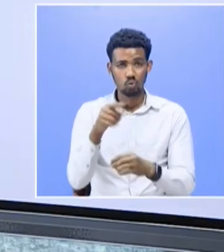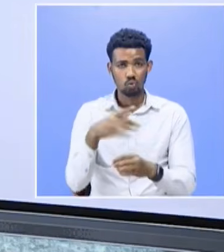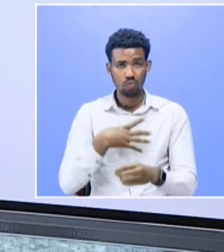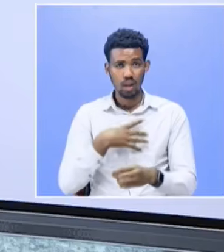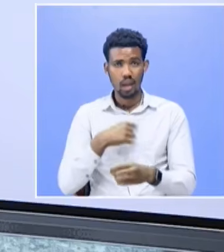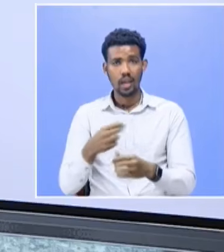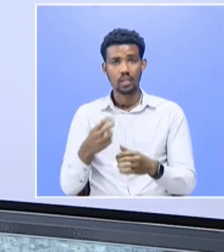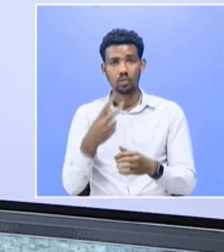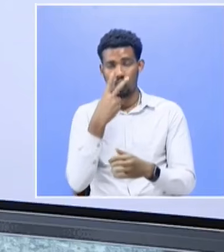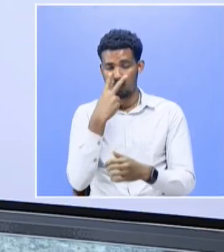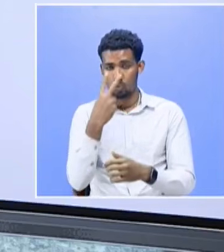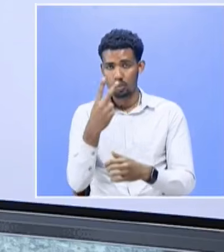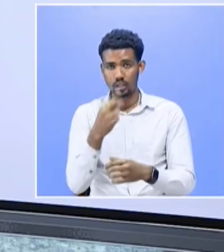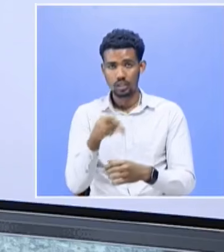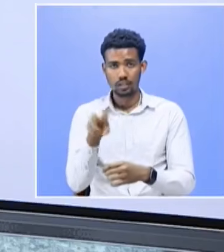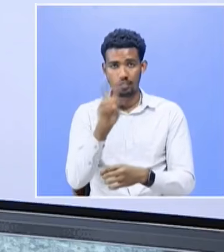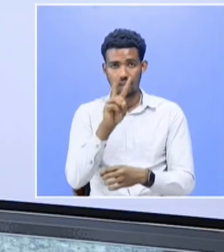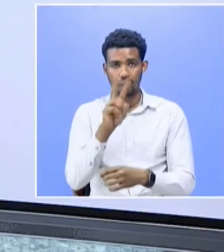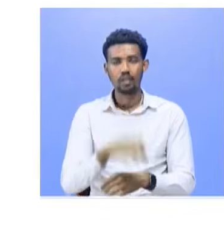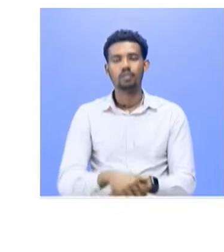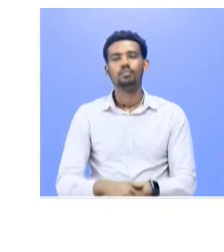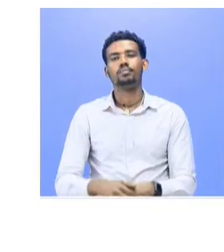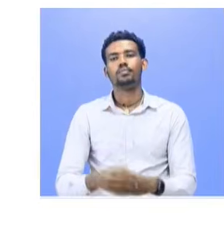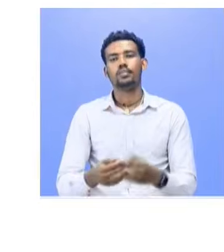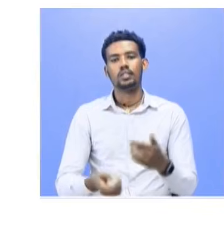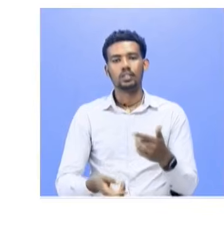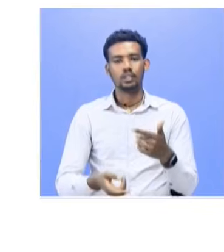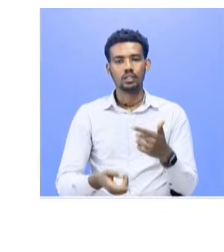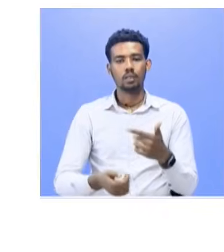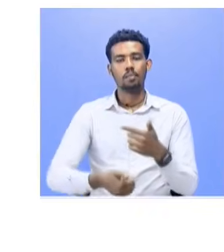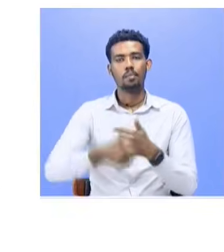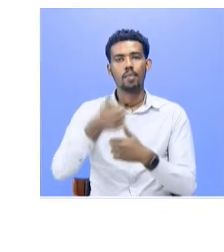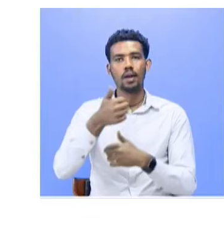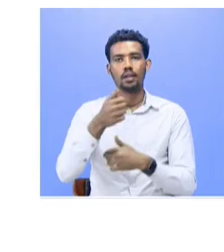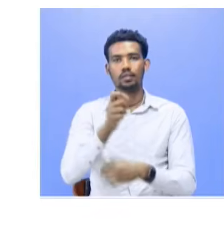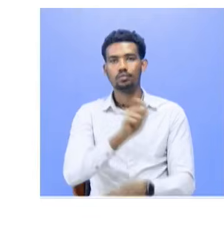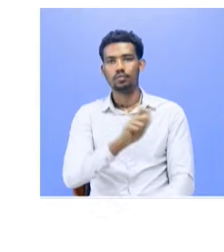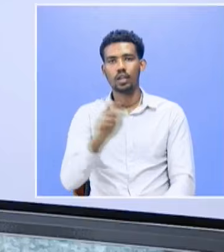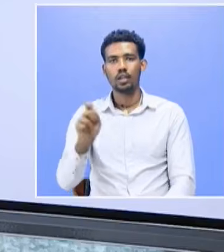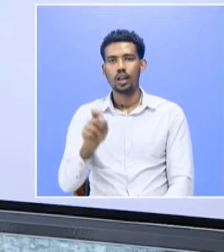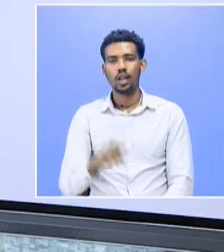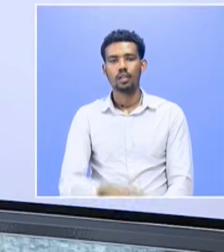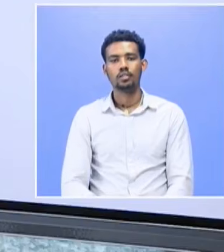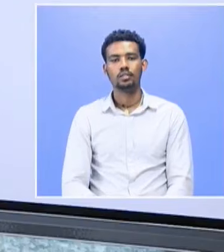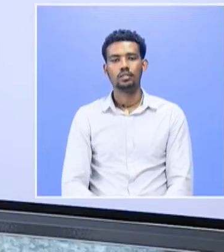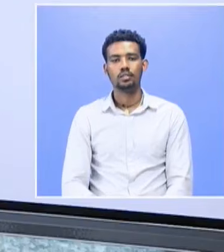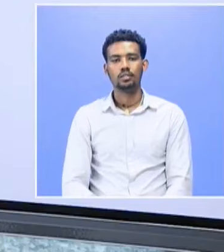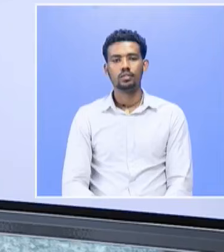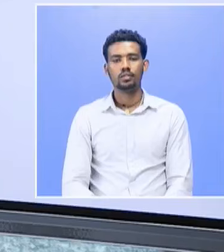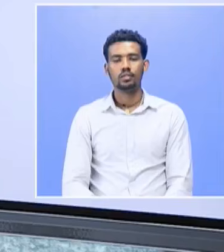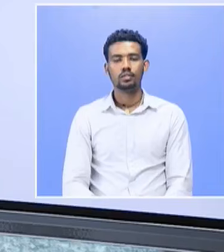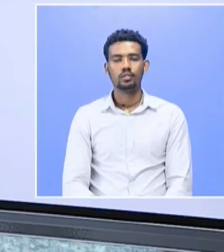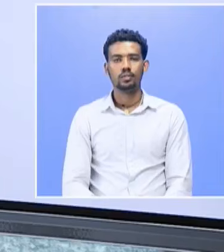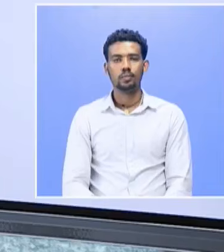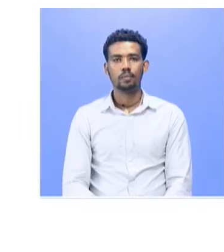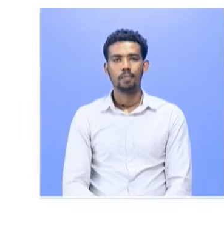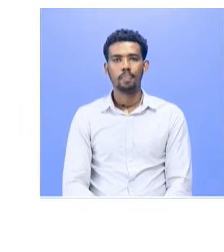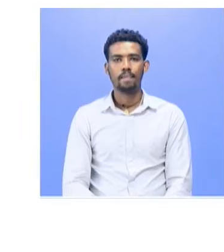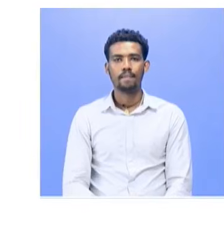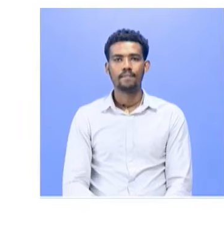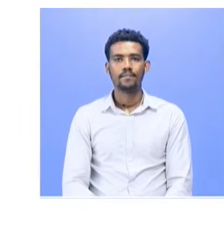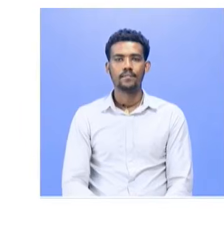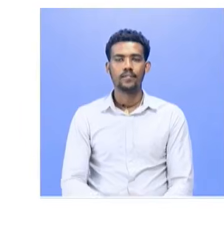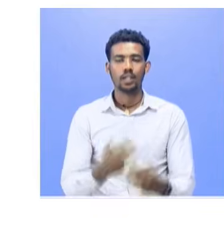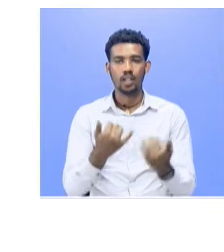watching TV? Bravo, students. Let us underline the main verb, watching. Like, let